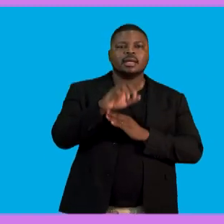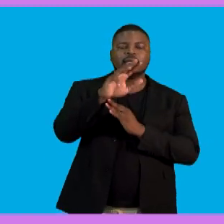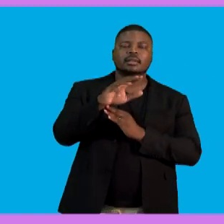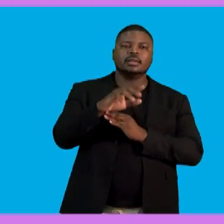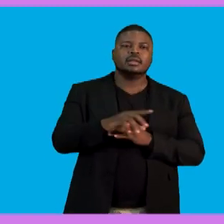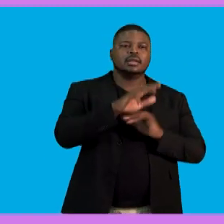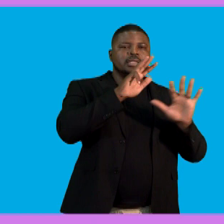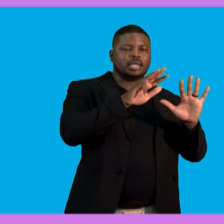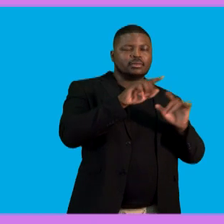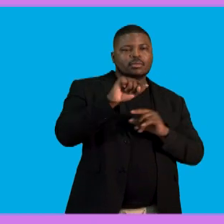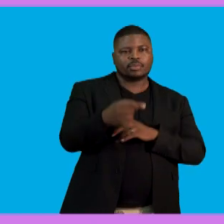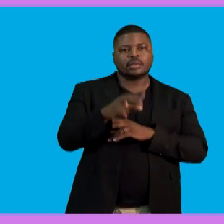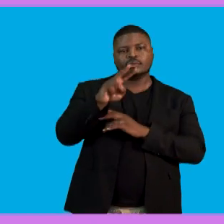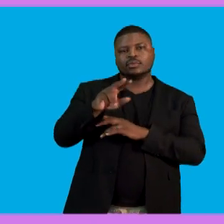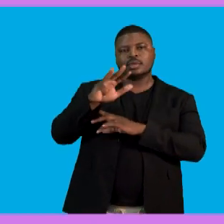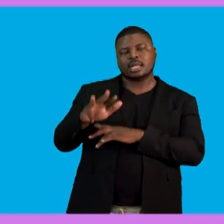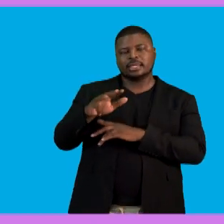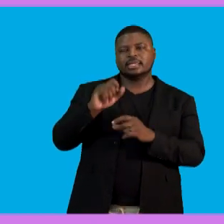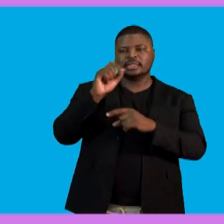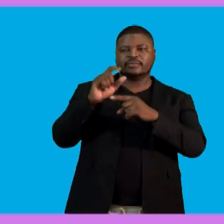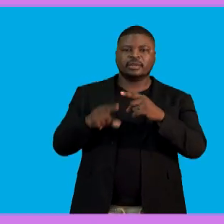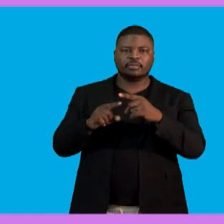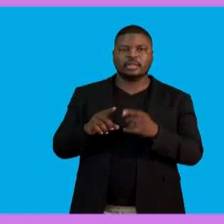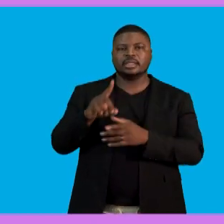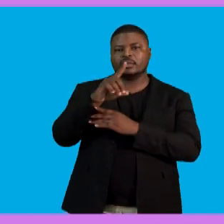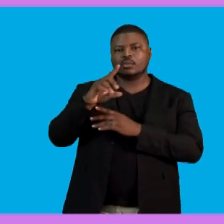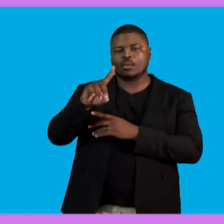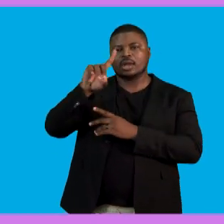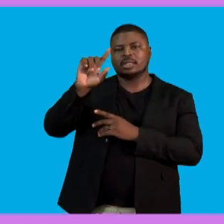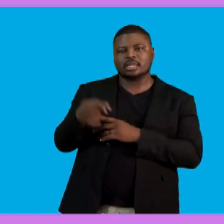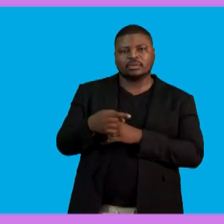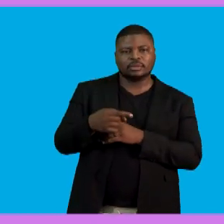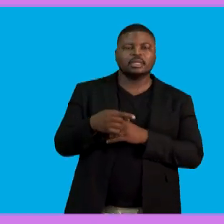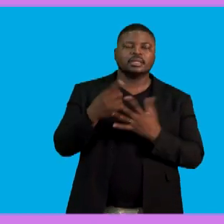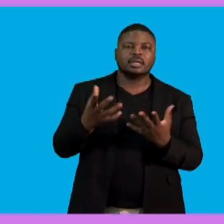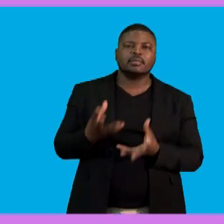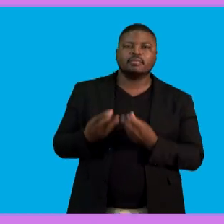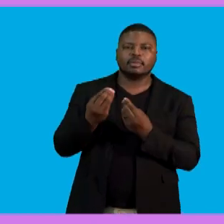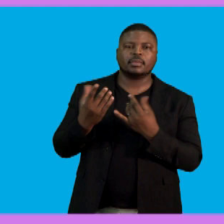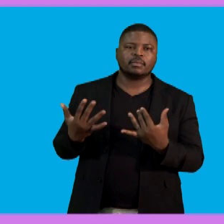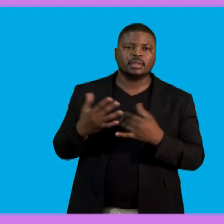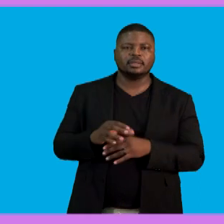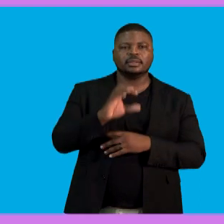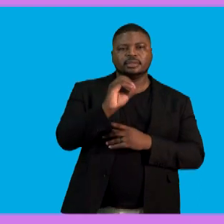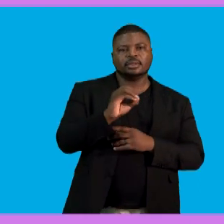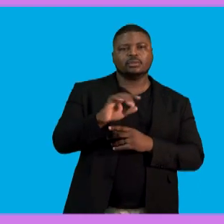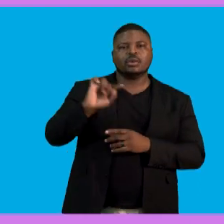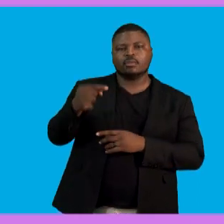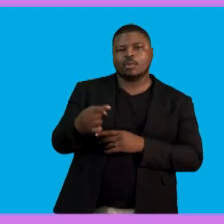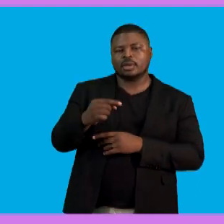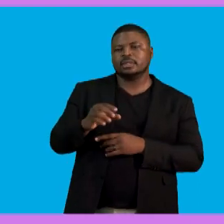Let's use the calculator. You say 9.29 divided by 1,000, which gives us